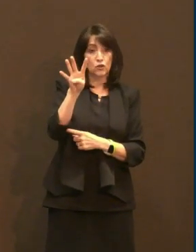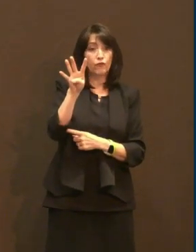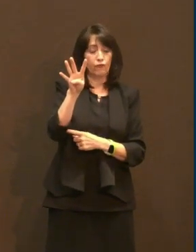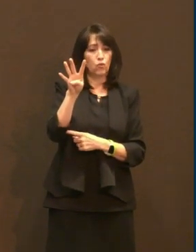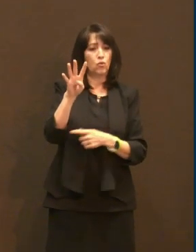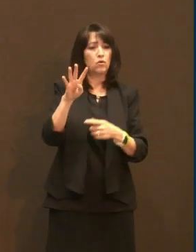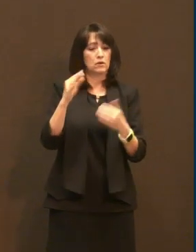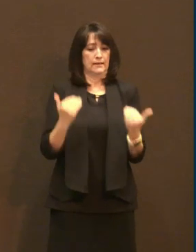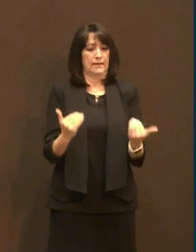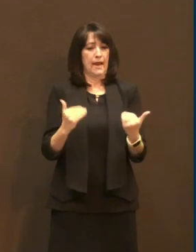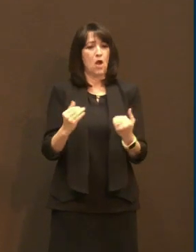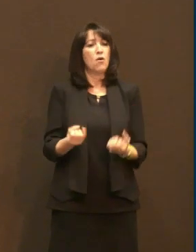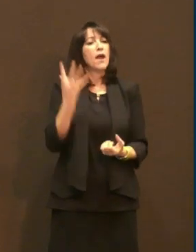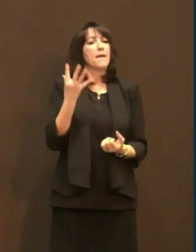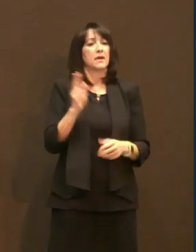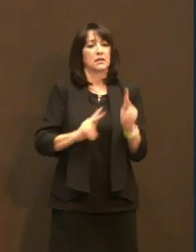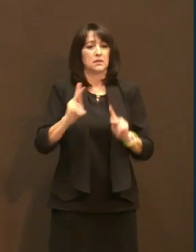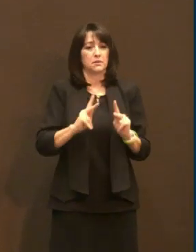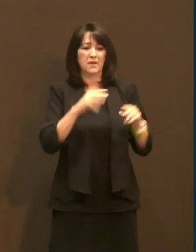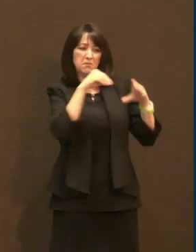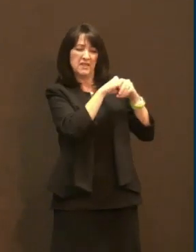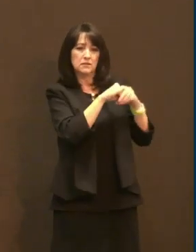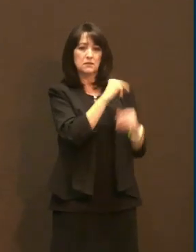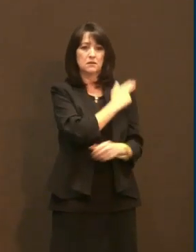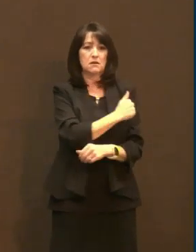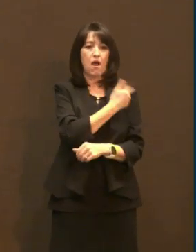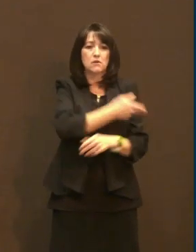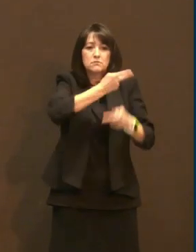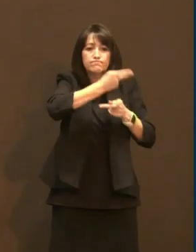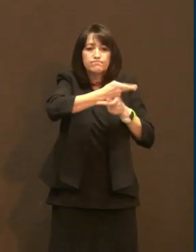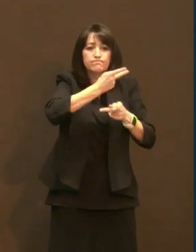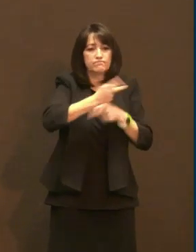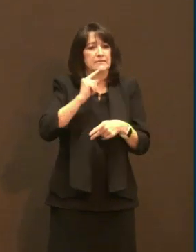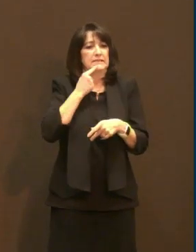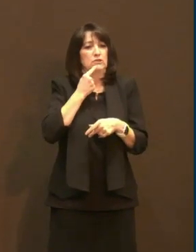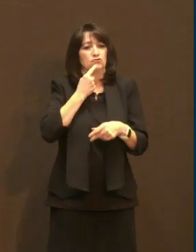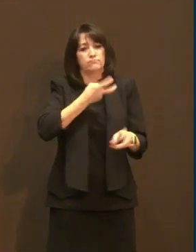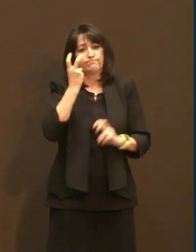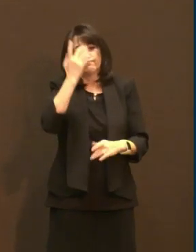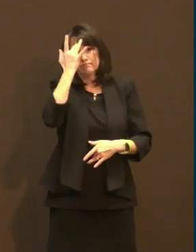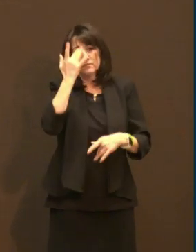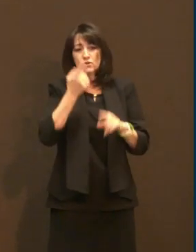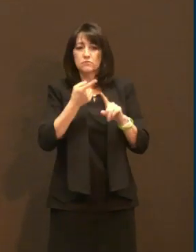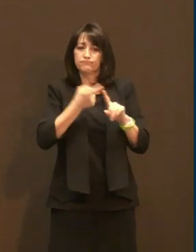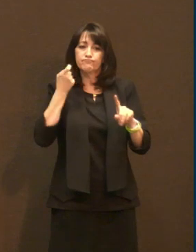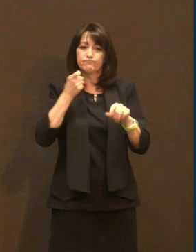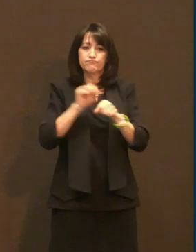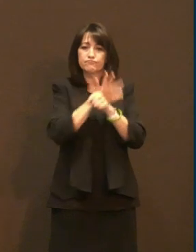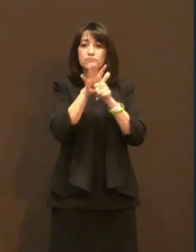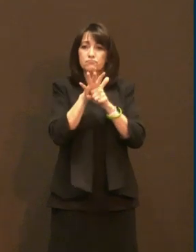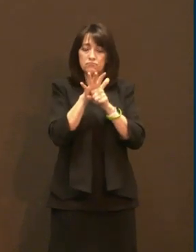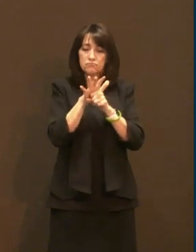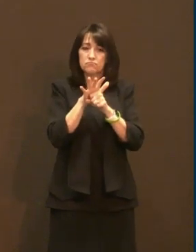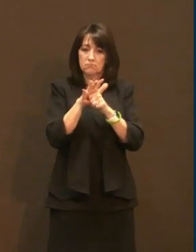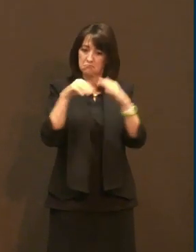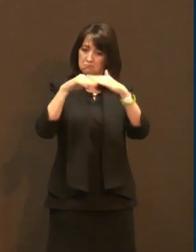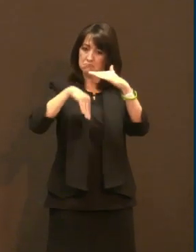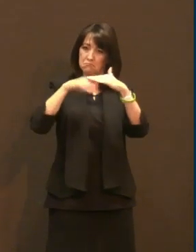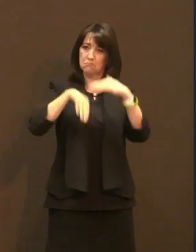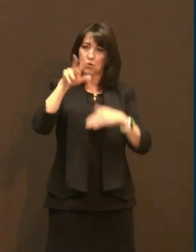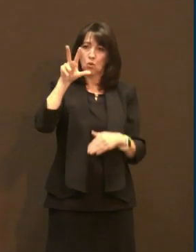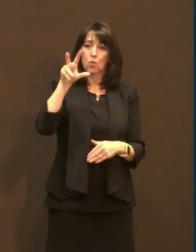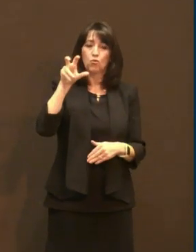the trend, which is trending down in recent days. So how's it break out by county? Newcastle County